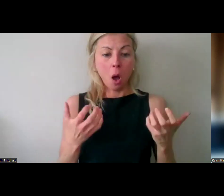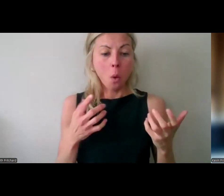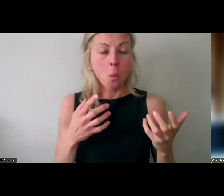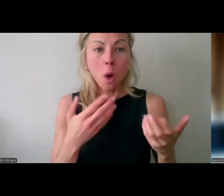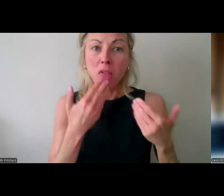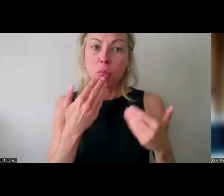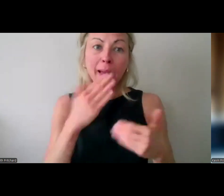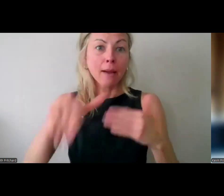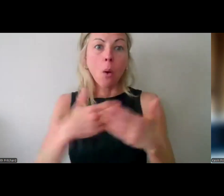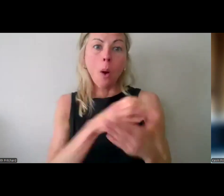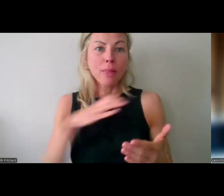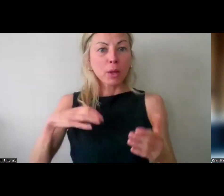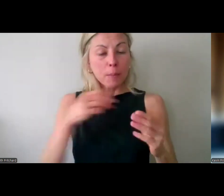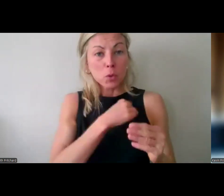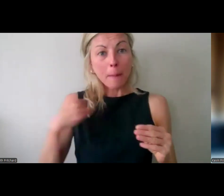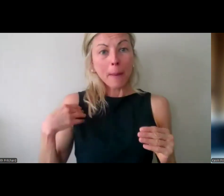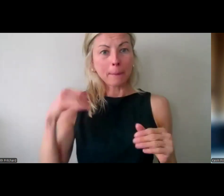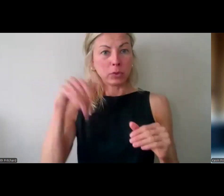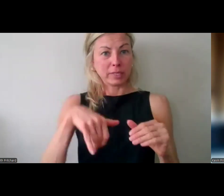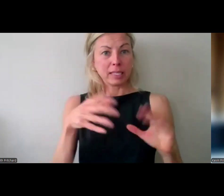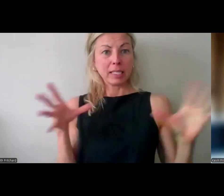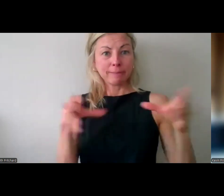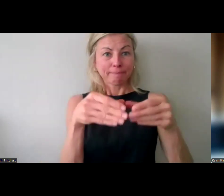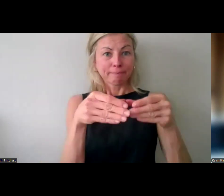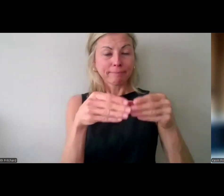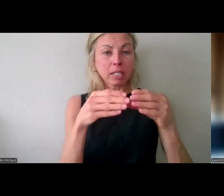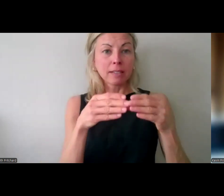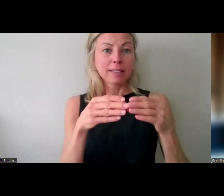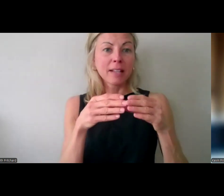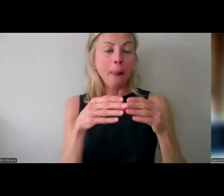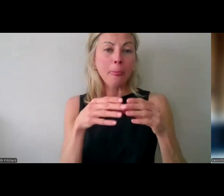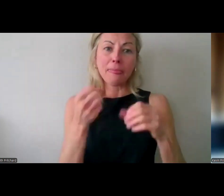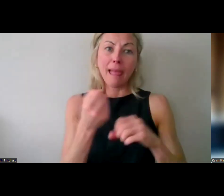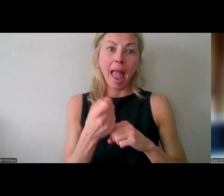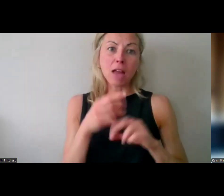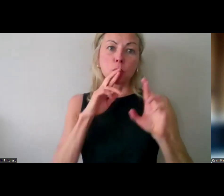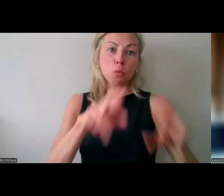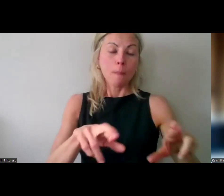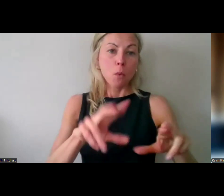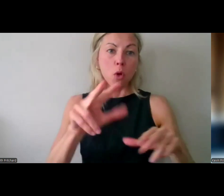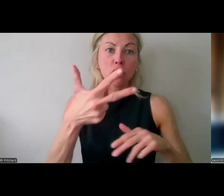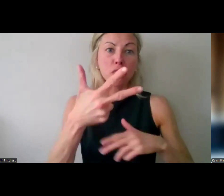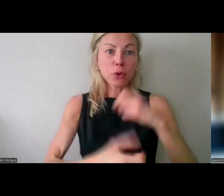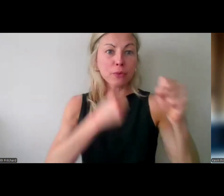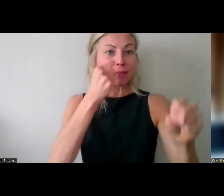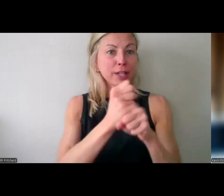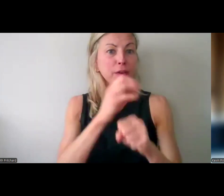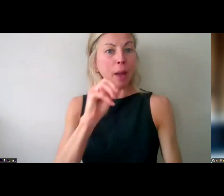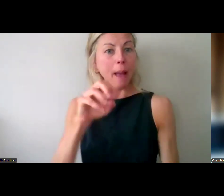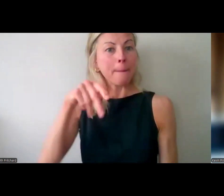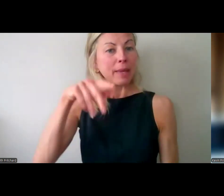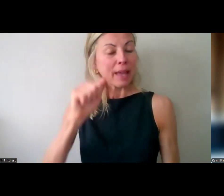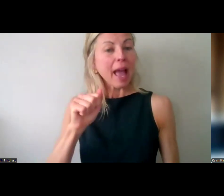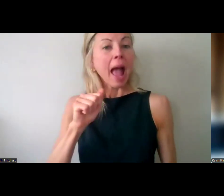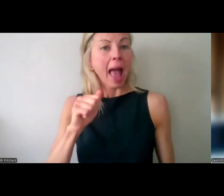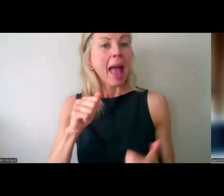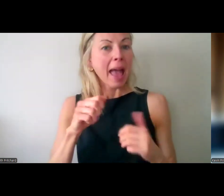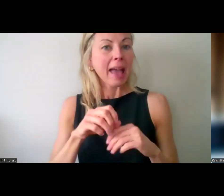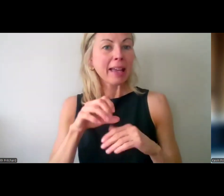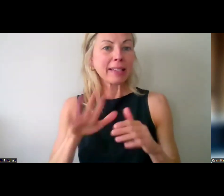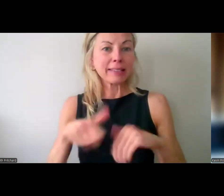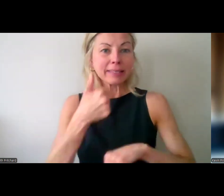members. This was a group effort that we put together this annual report on the third year of MPA implementation.